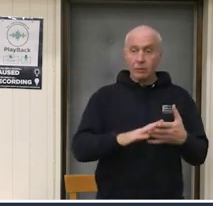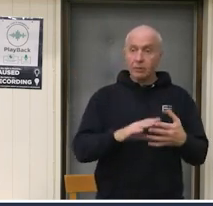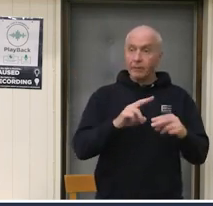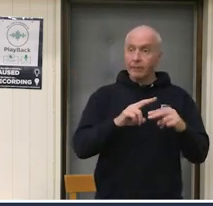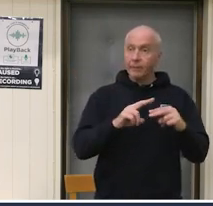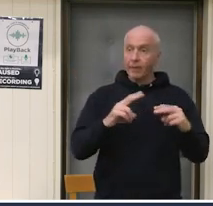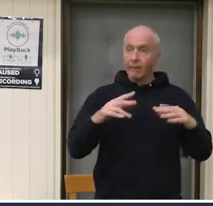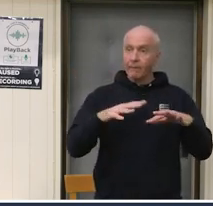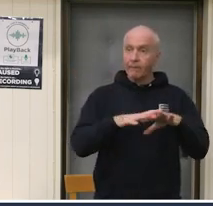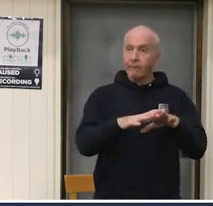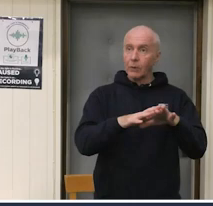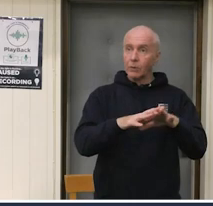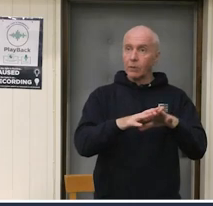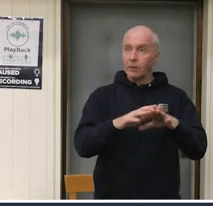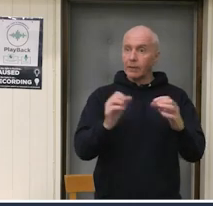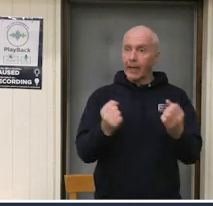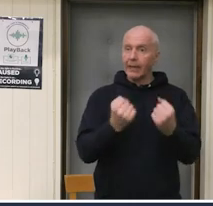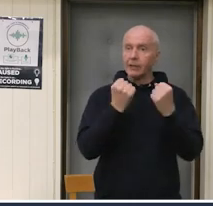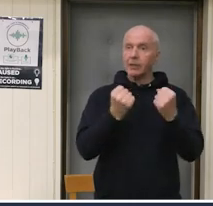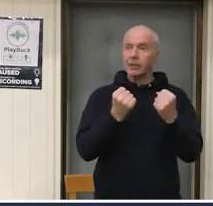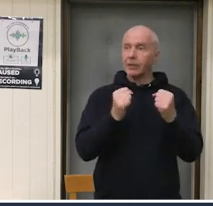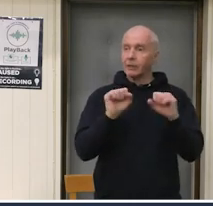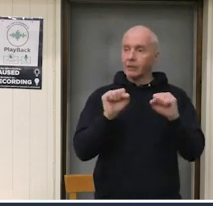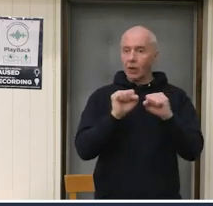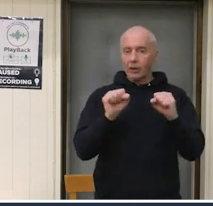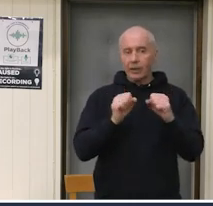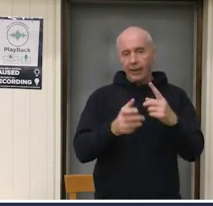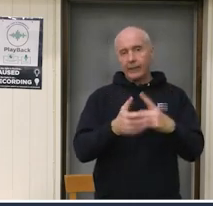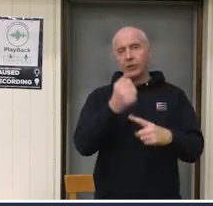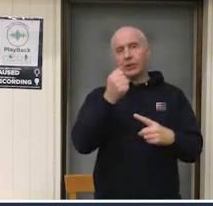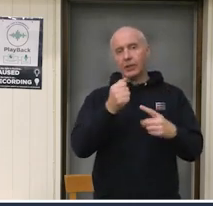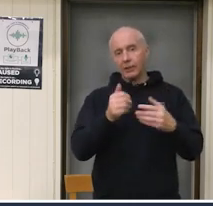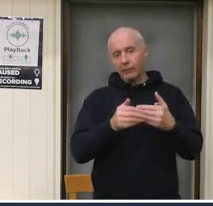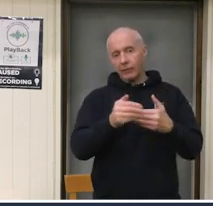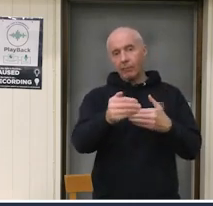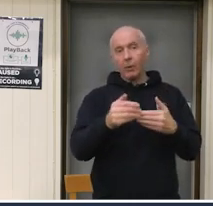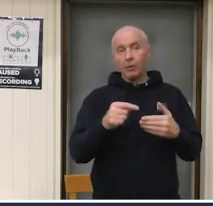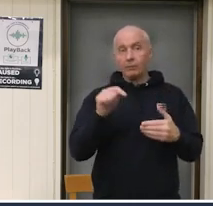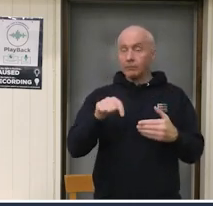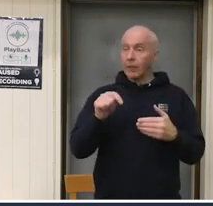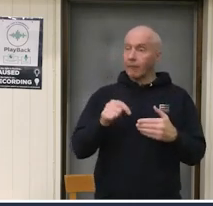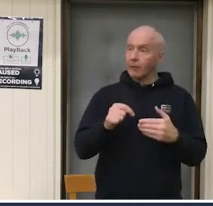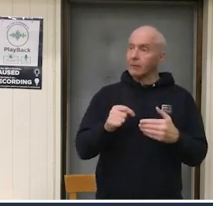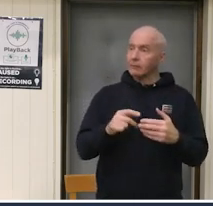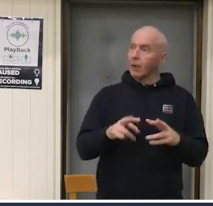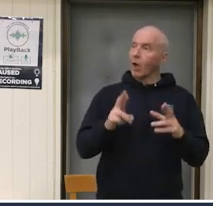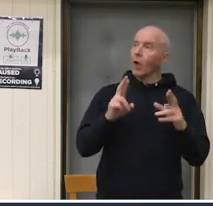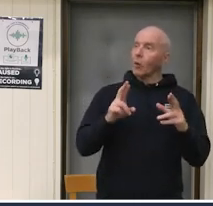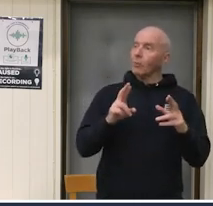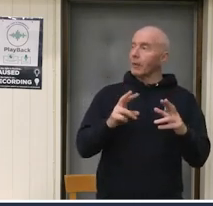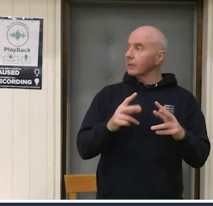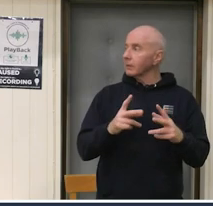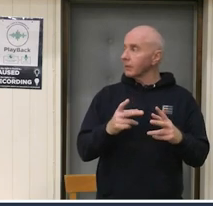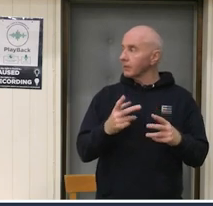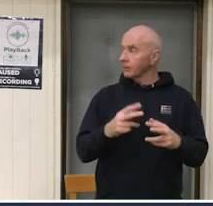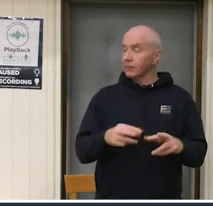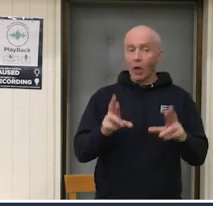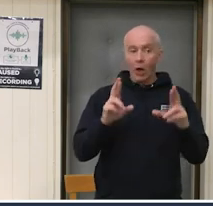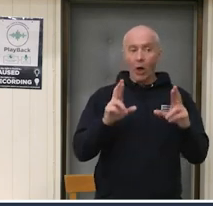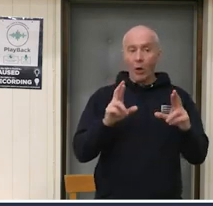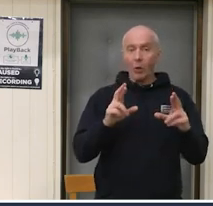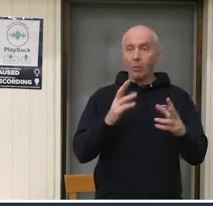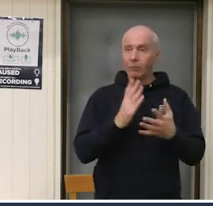long way from us, but this unlocks both hope, because my God, you really do need a lot of hope. This